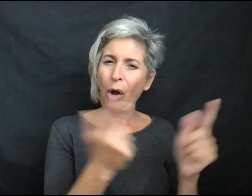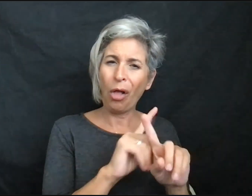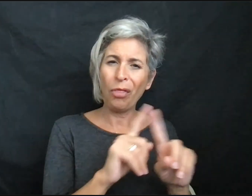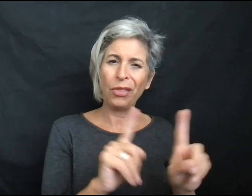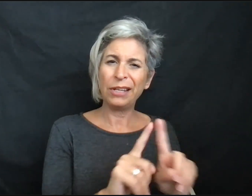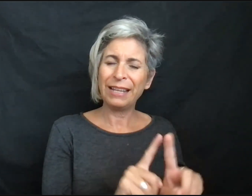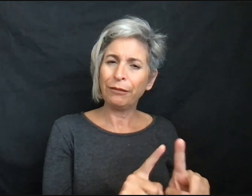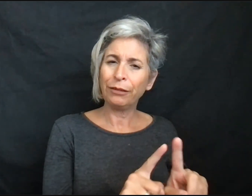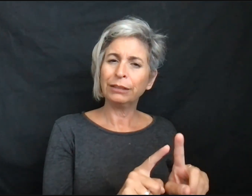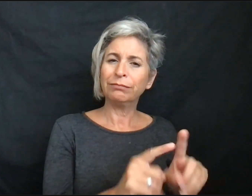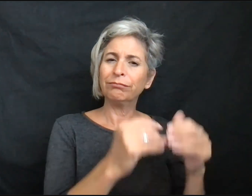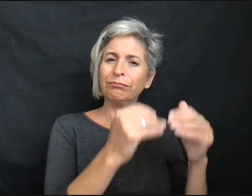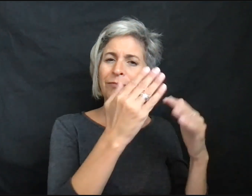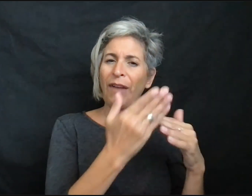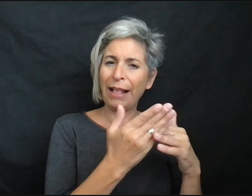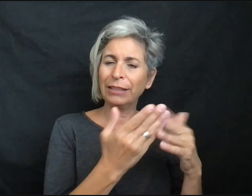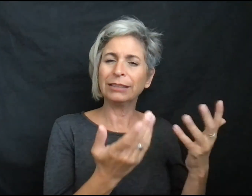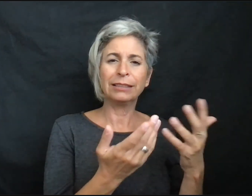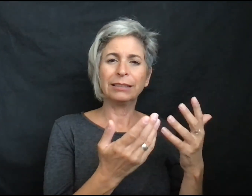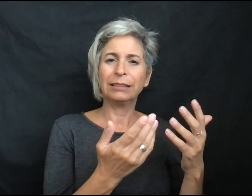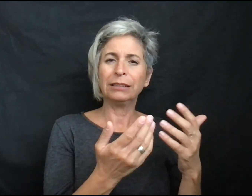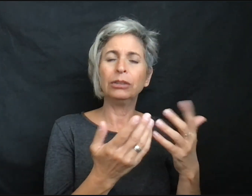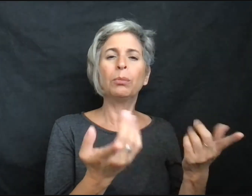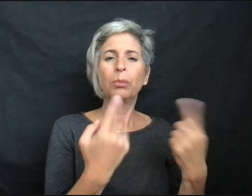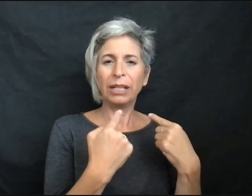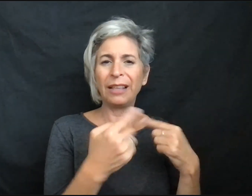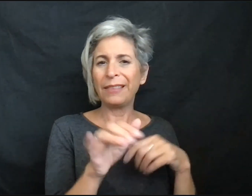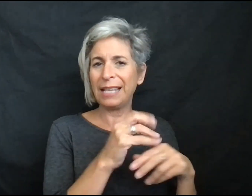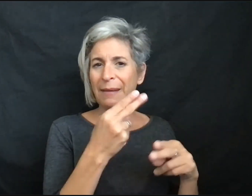So you can bring in the same file name